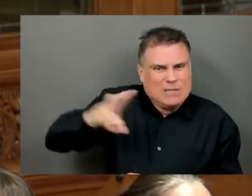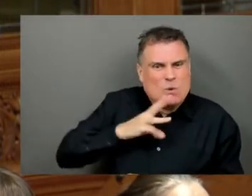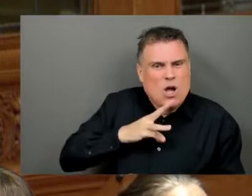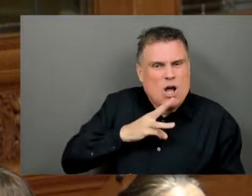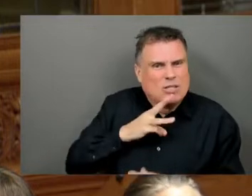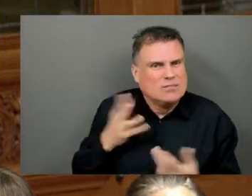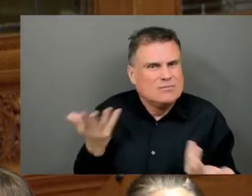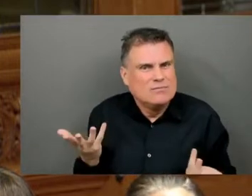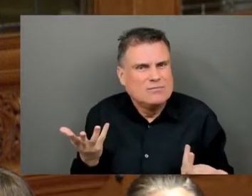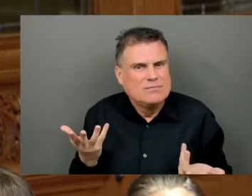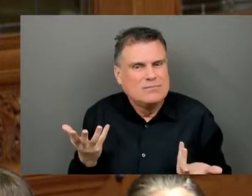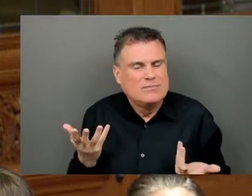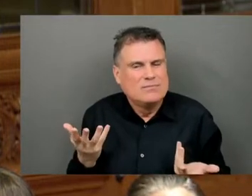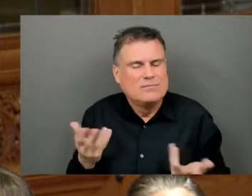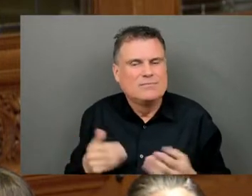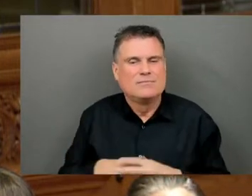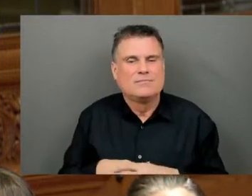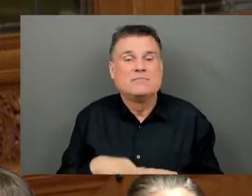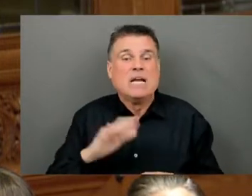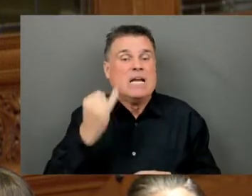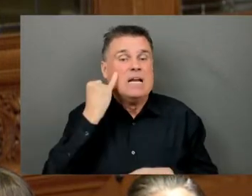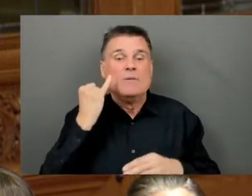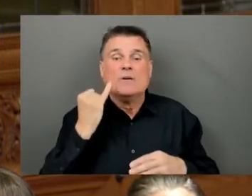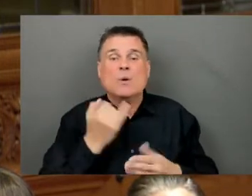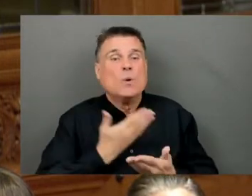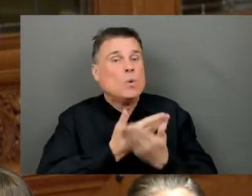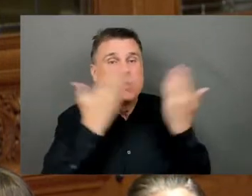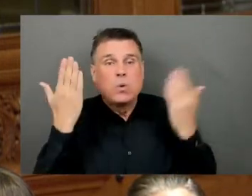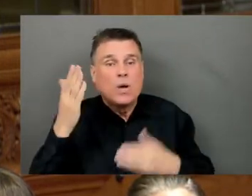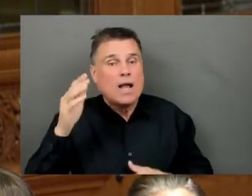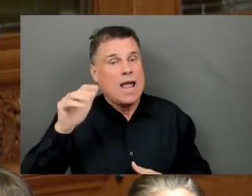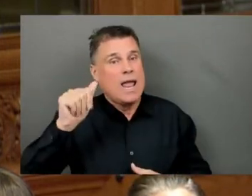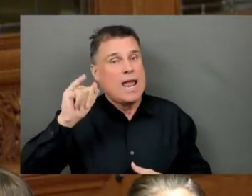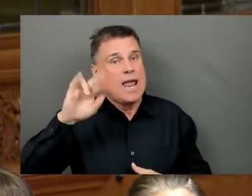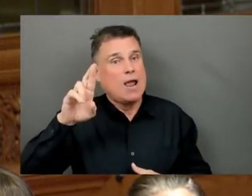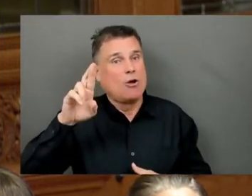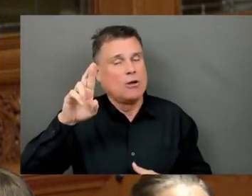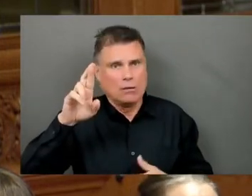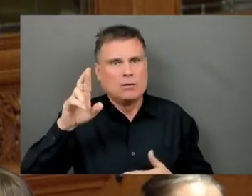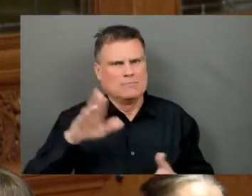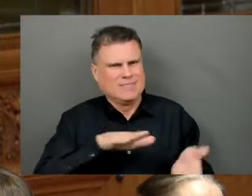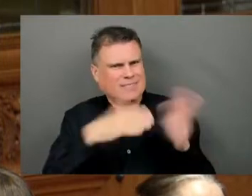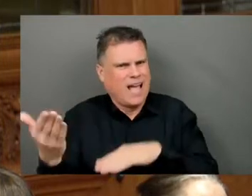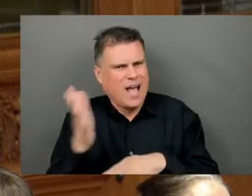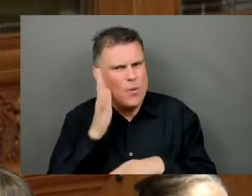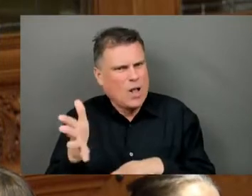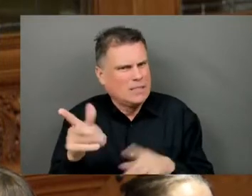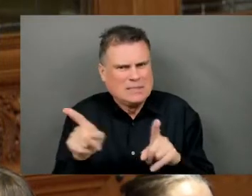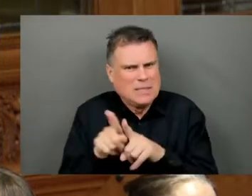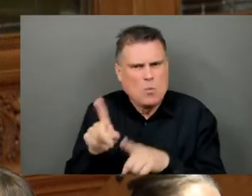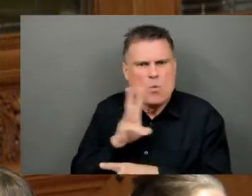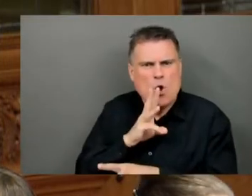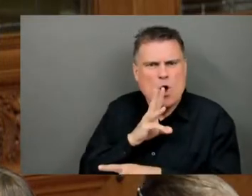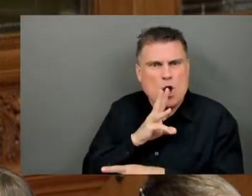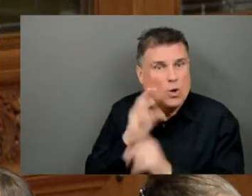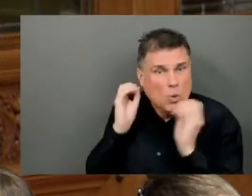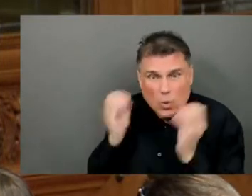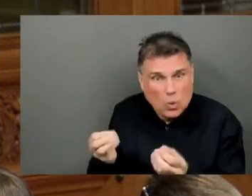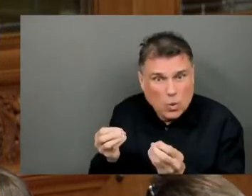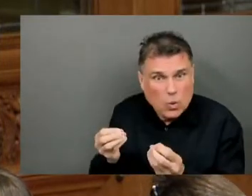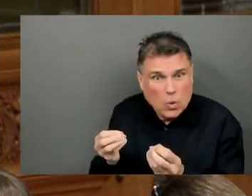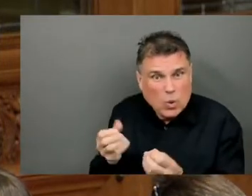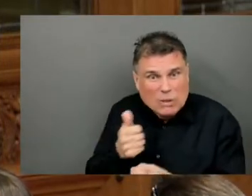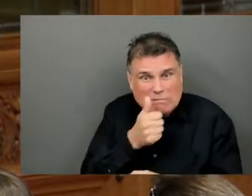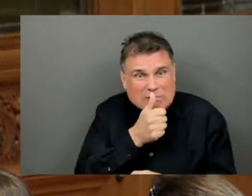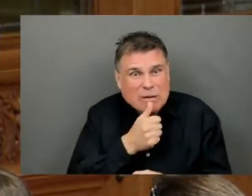only a few days without water. And yet we do not treat it like the absolute, precious, life-giving force that it is. We misuse it, we